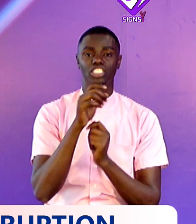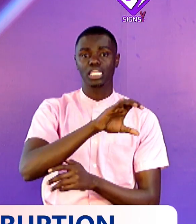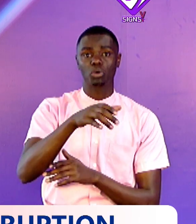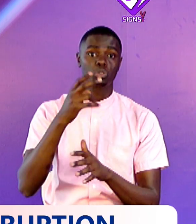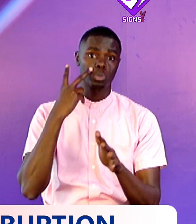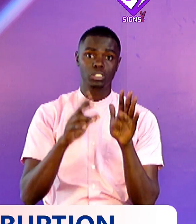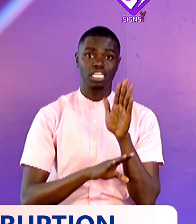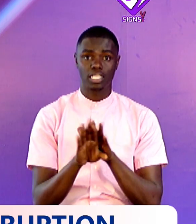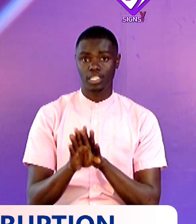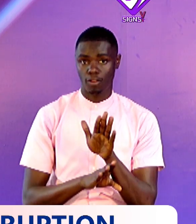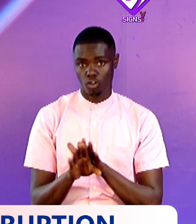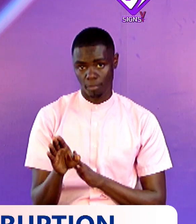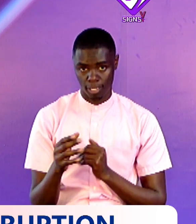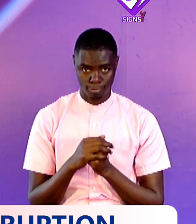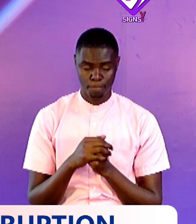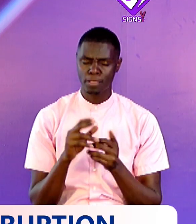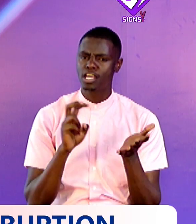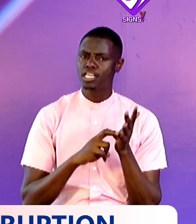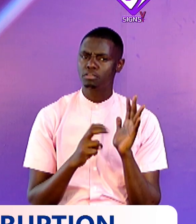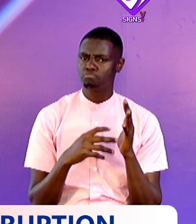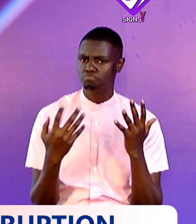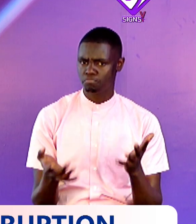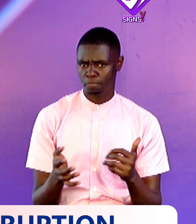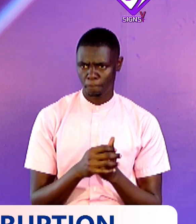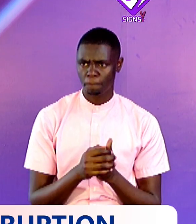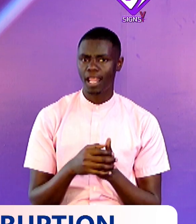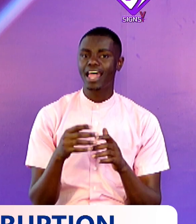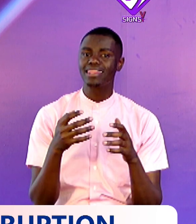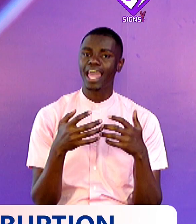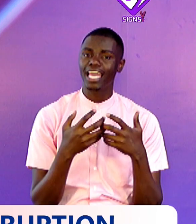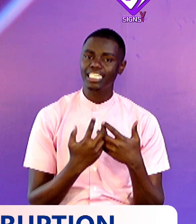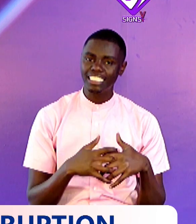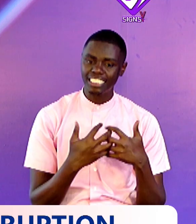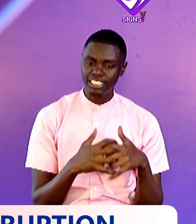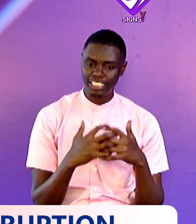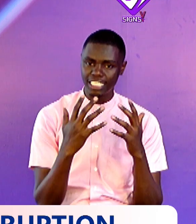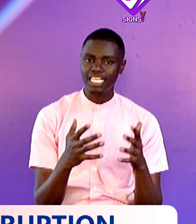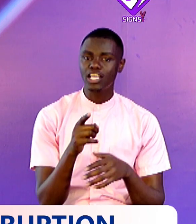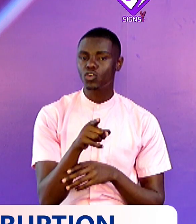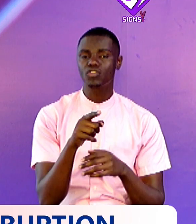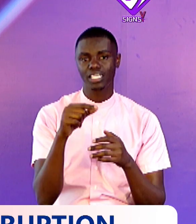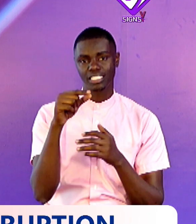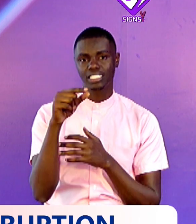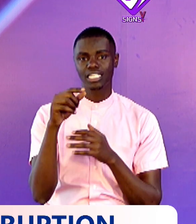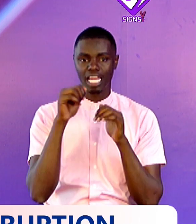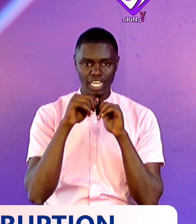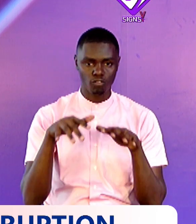development. It means that the engineers of that devolution idea